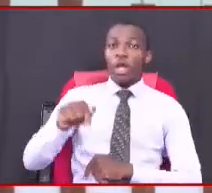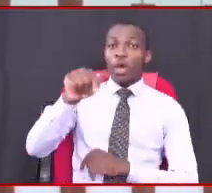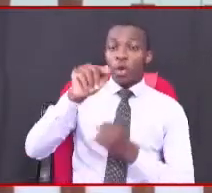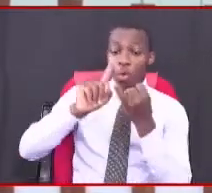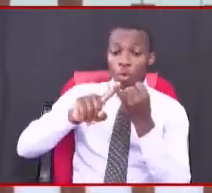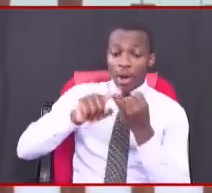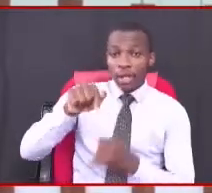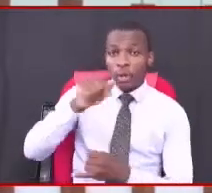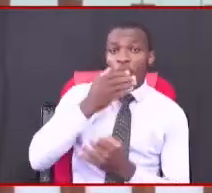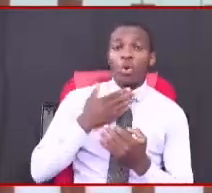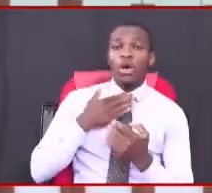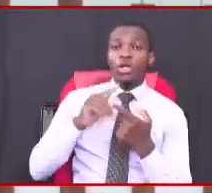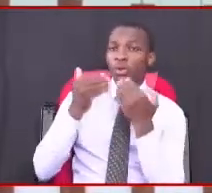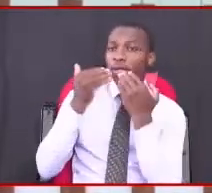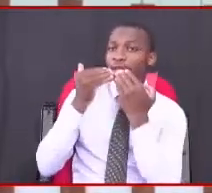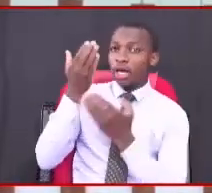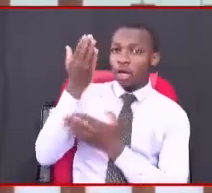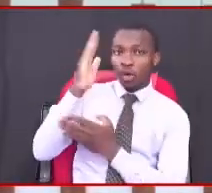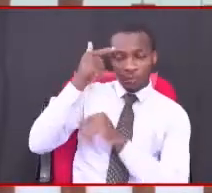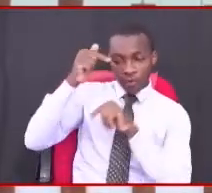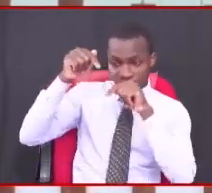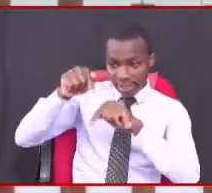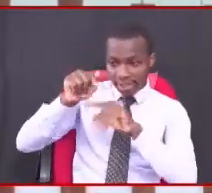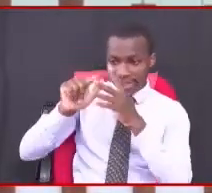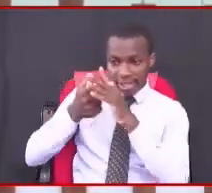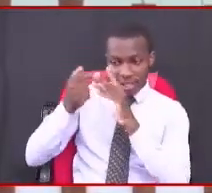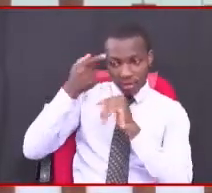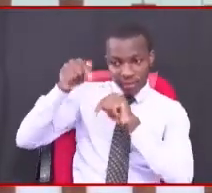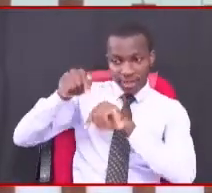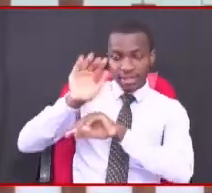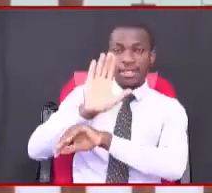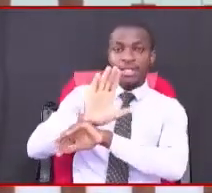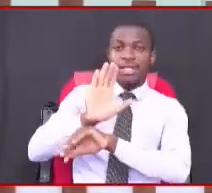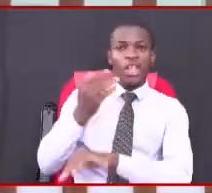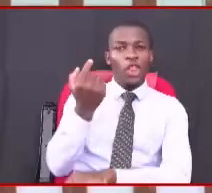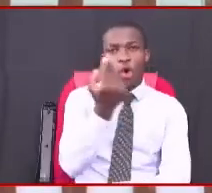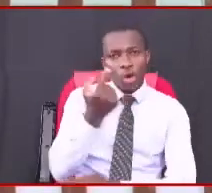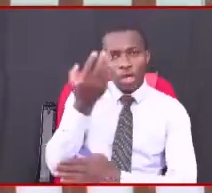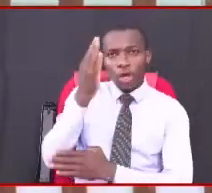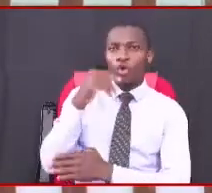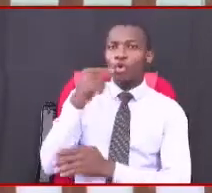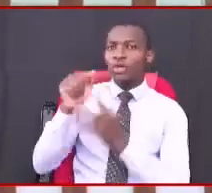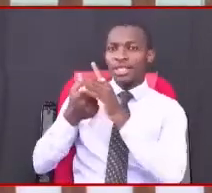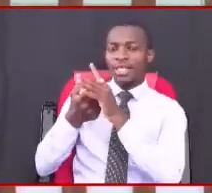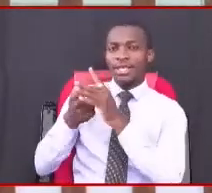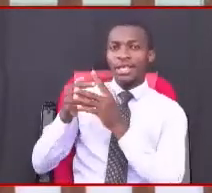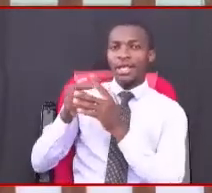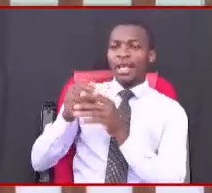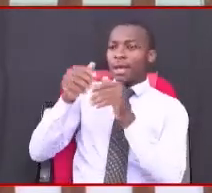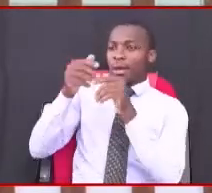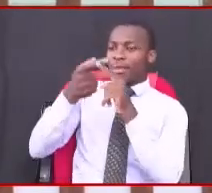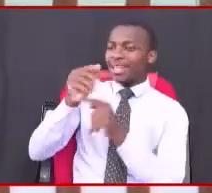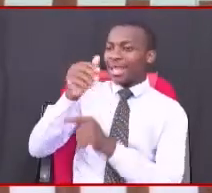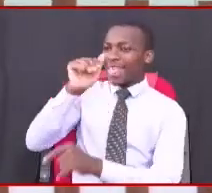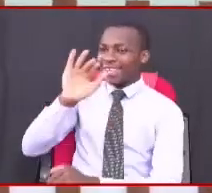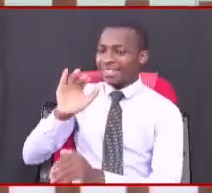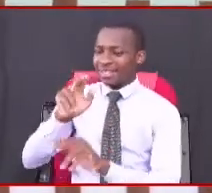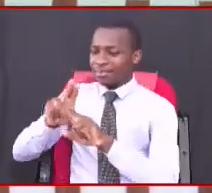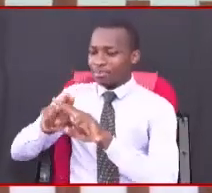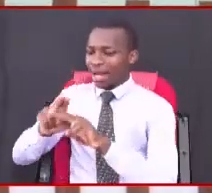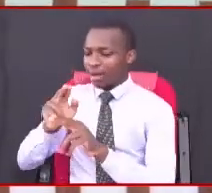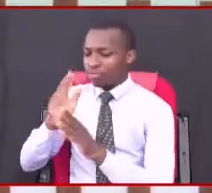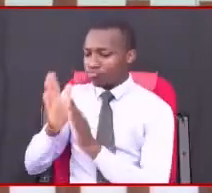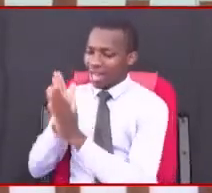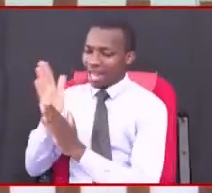first for the beginning of Milimani. It's only God who started it, because AIC did not sit to plan this church. It's